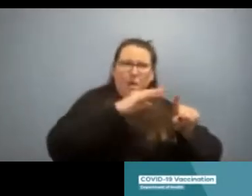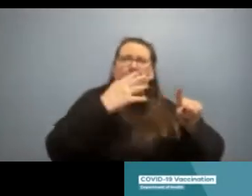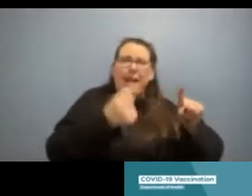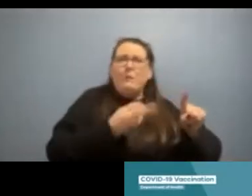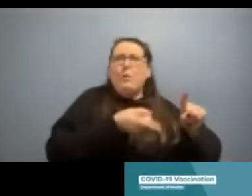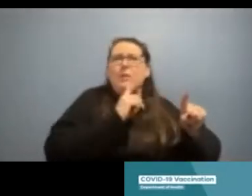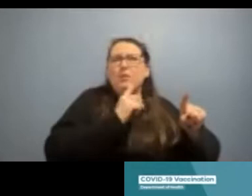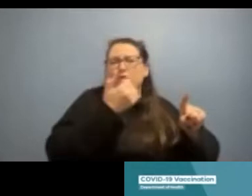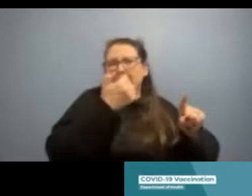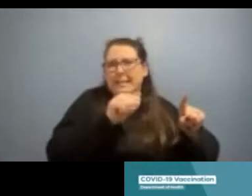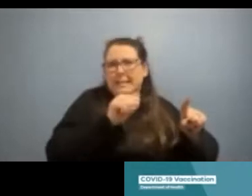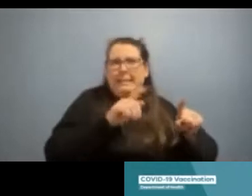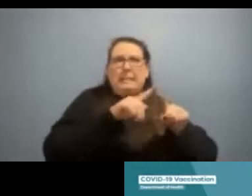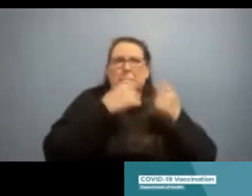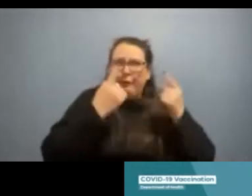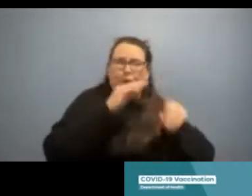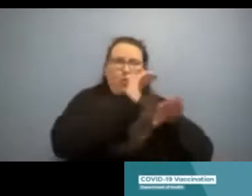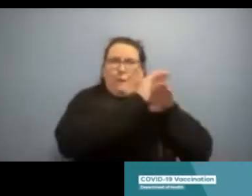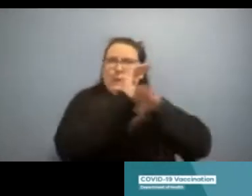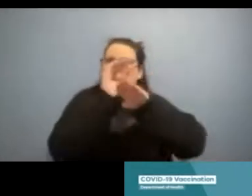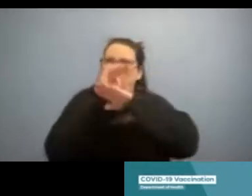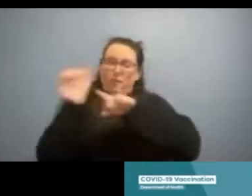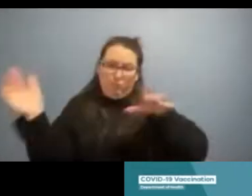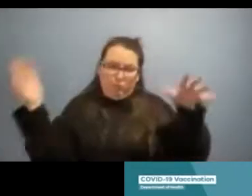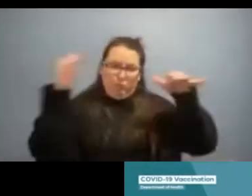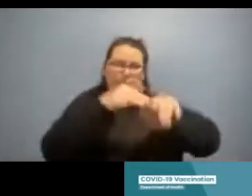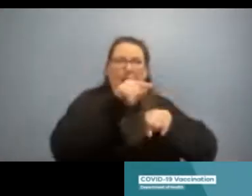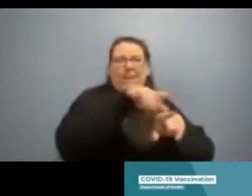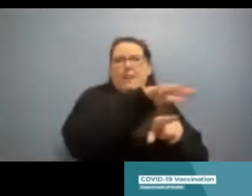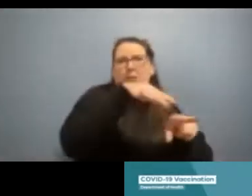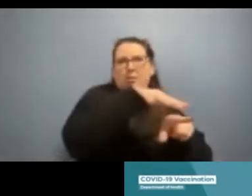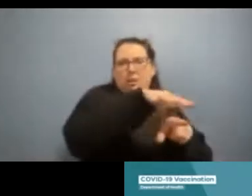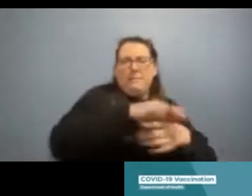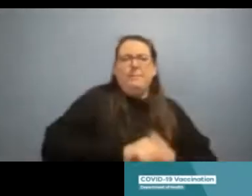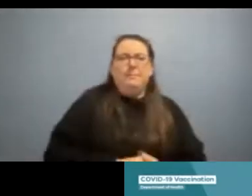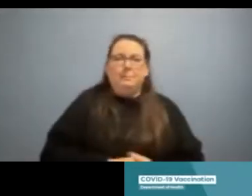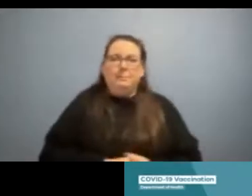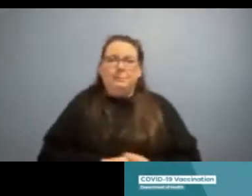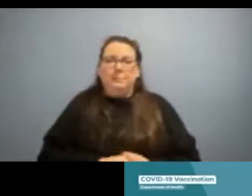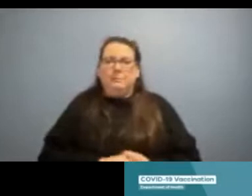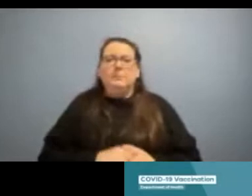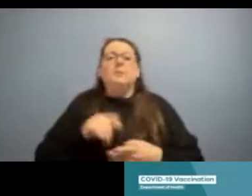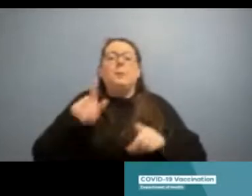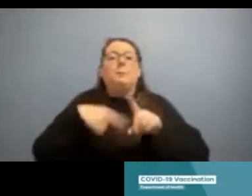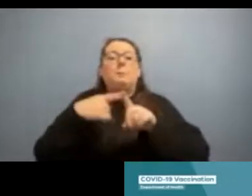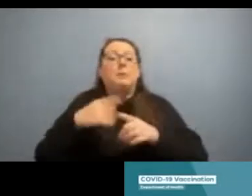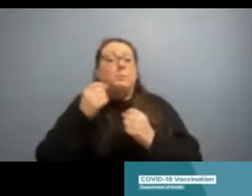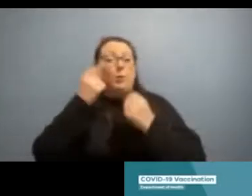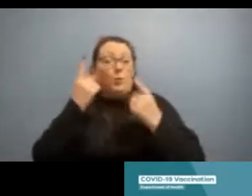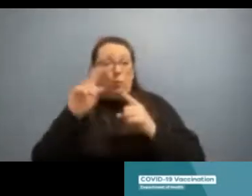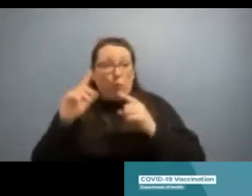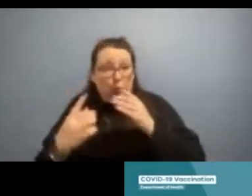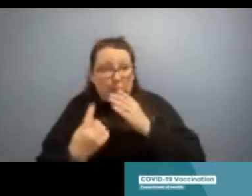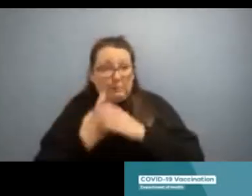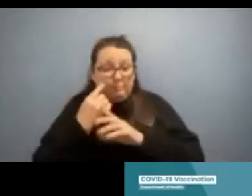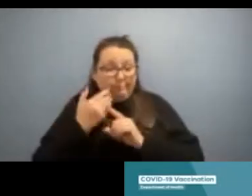that is vital. And then also just to be aware on what's coming. Remember, there are 50 million AstraZeneca